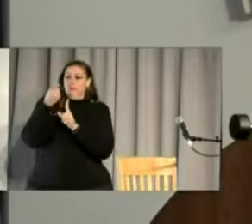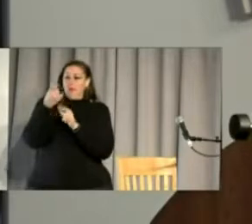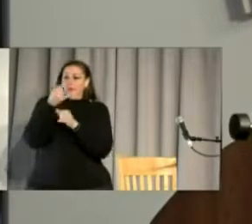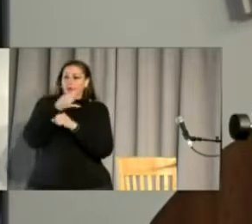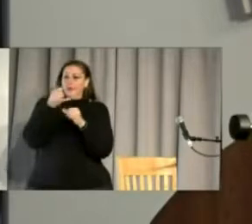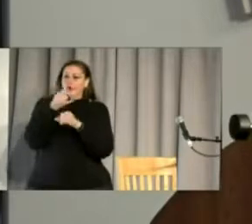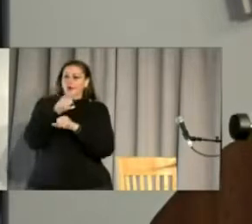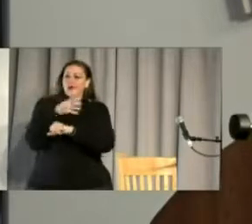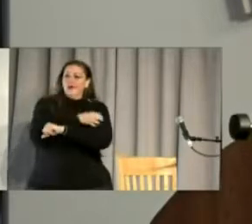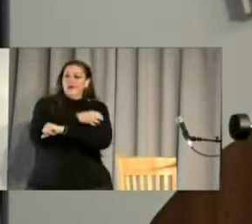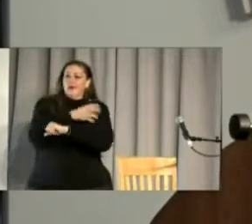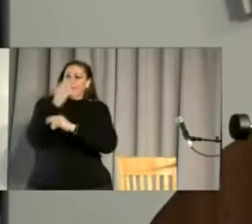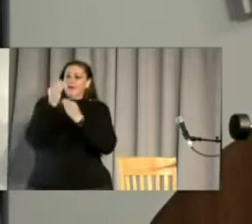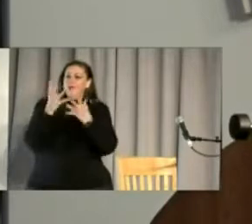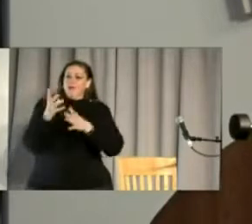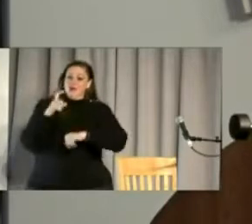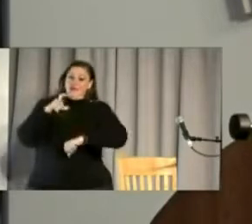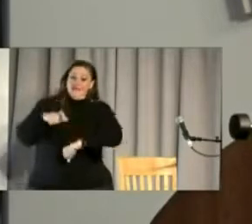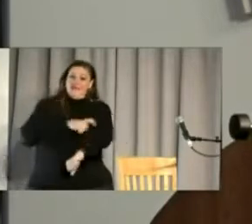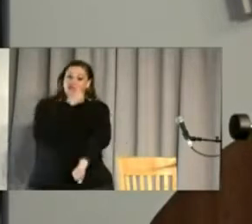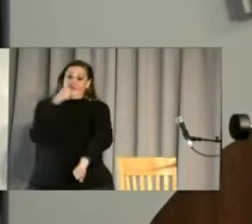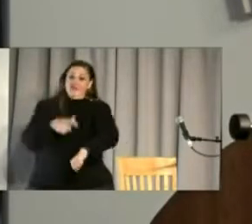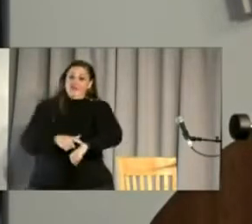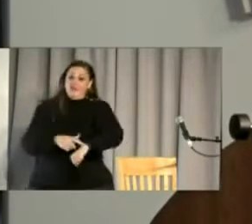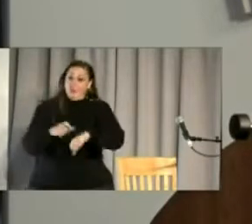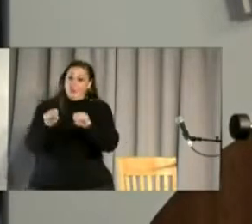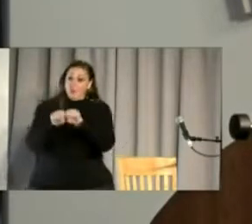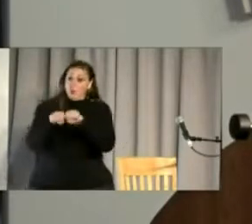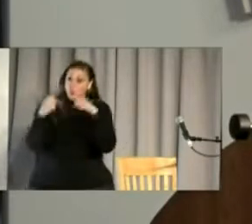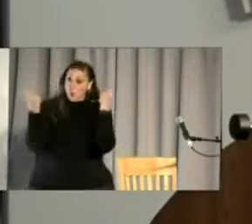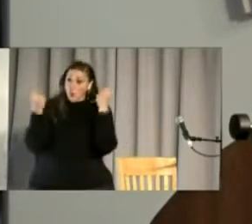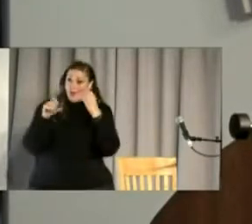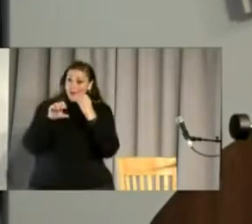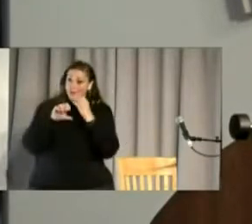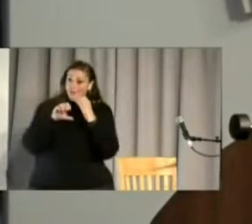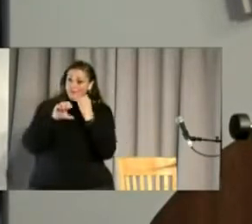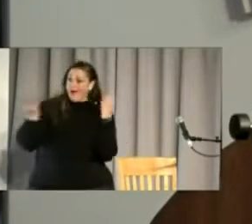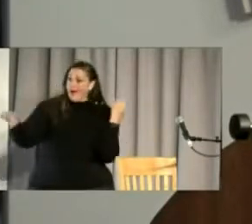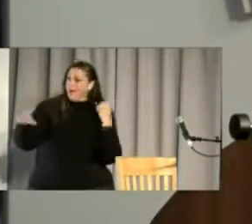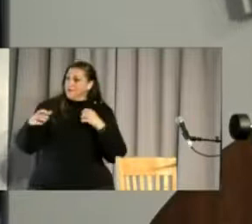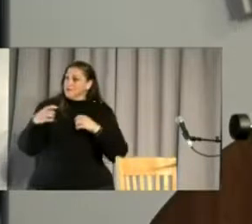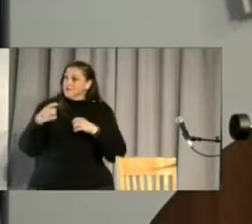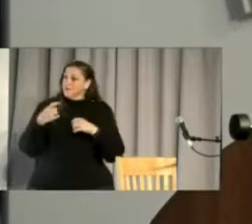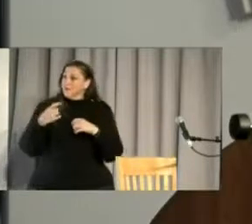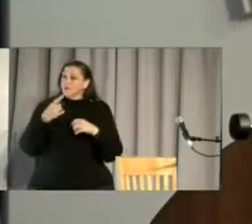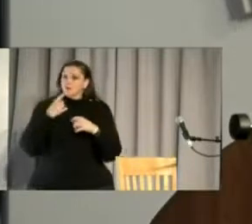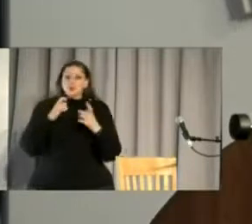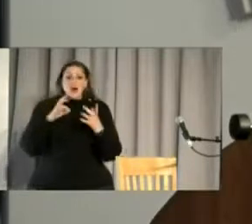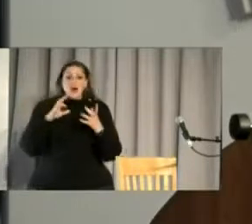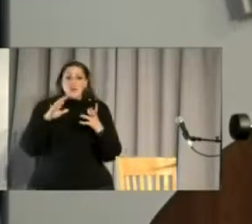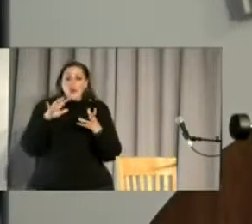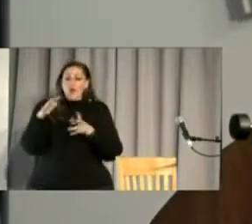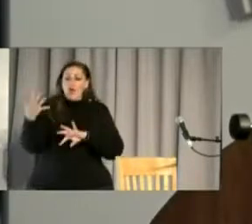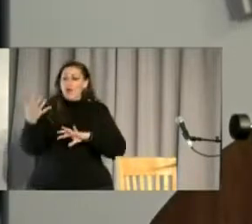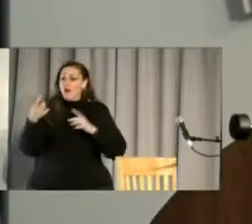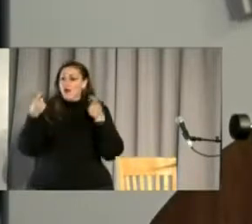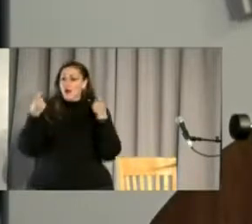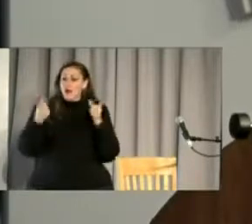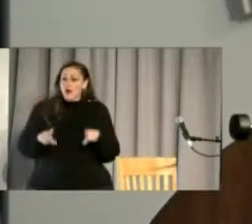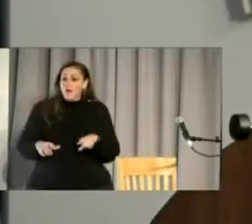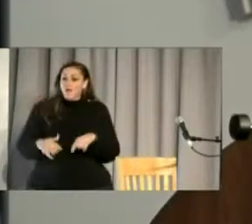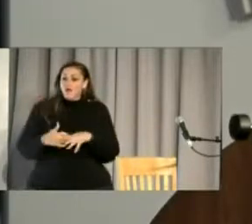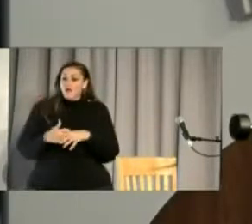the length of time that there were broken pipes when you spoke about that climate disaster and just